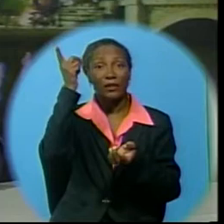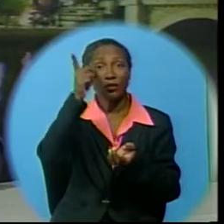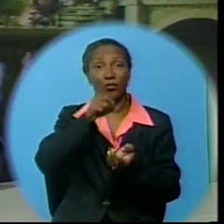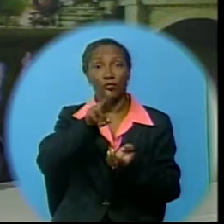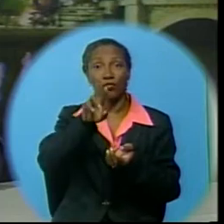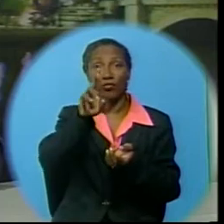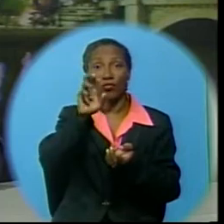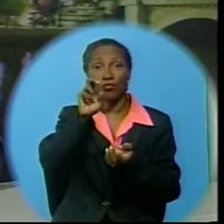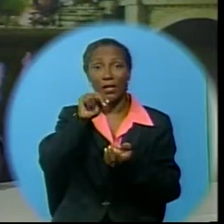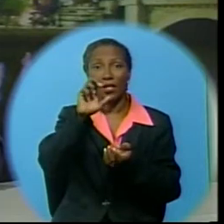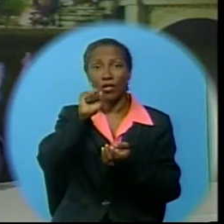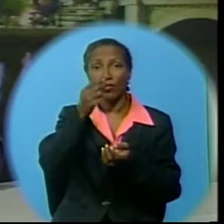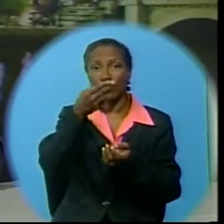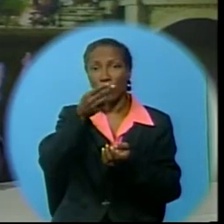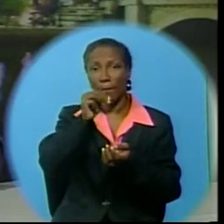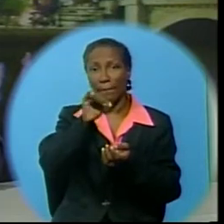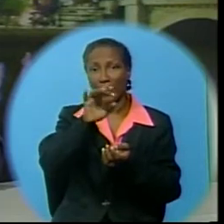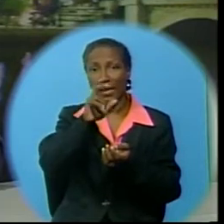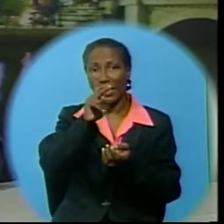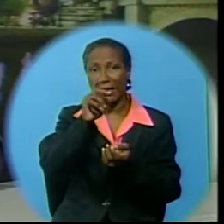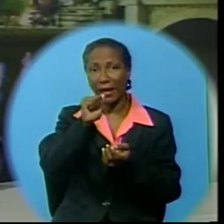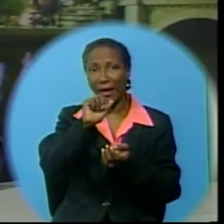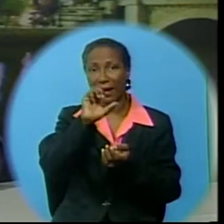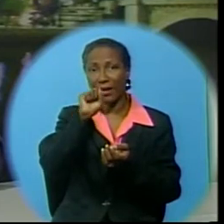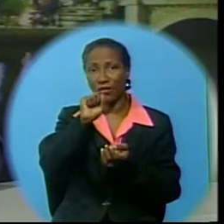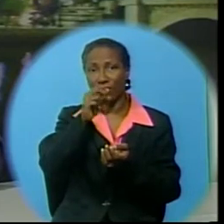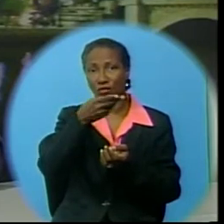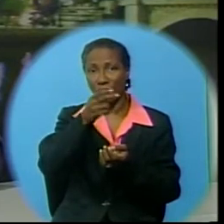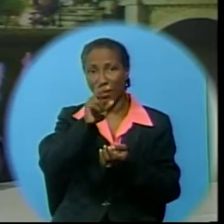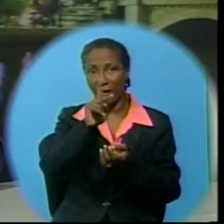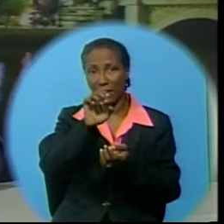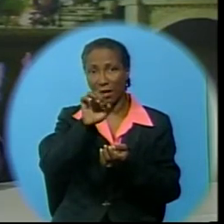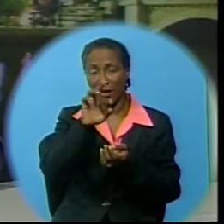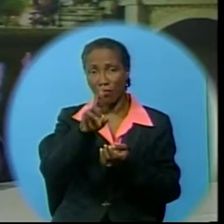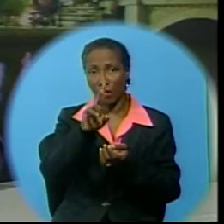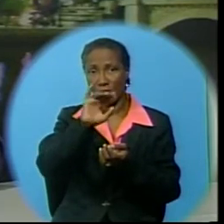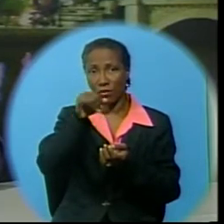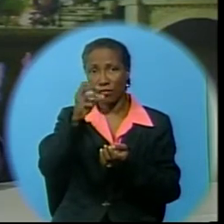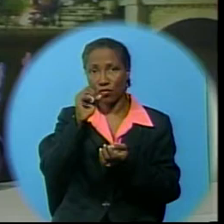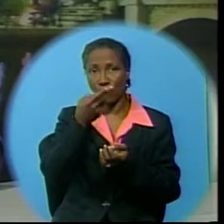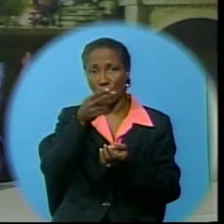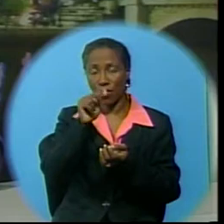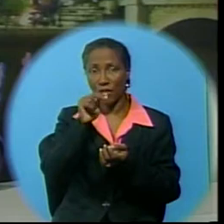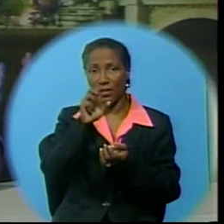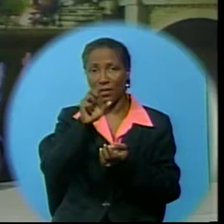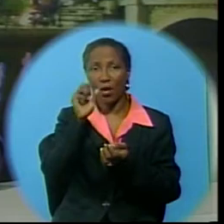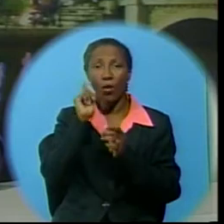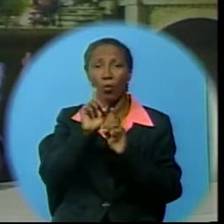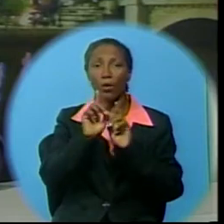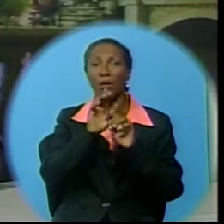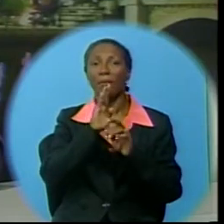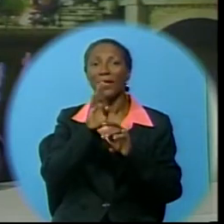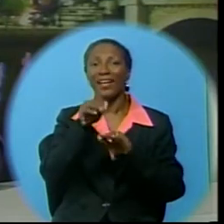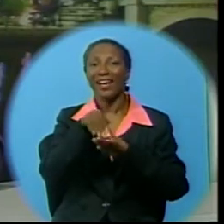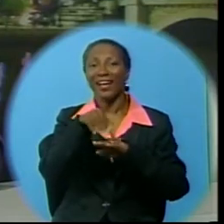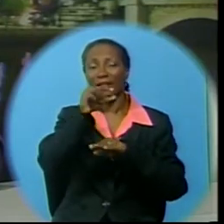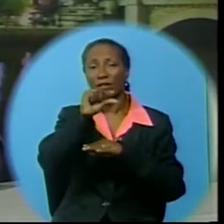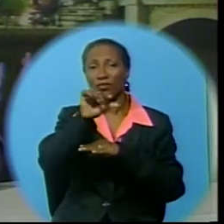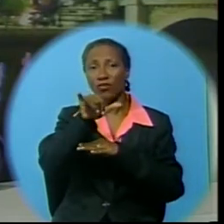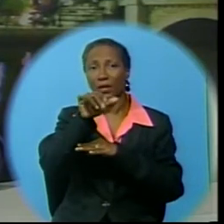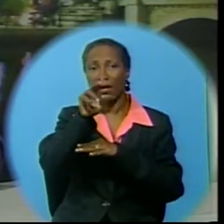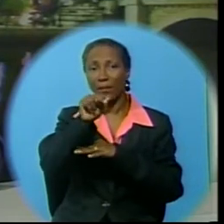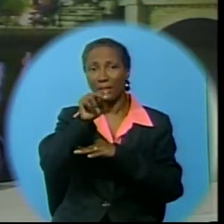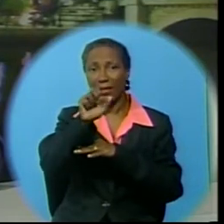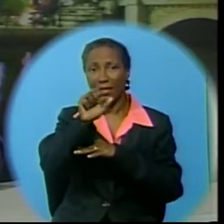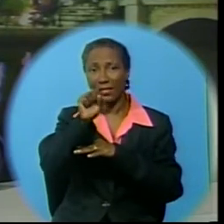and Shakira Shepherd, as well as Waveney Johnson, will be held at the Garfield Sobers Gymnasium at 1 p.m. People will be allowed to view